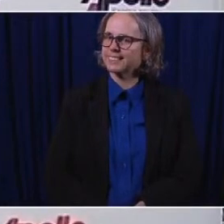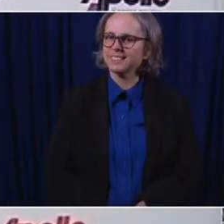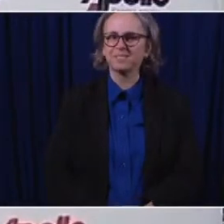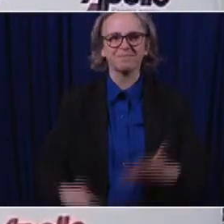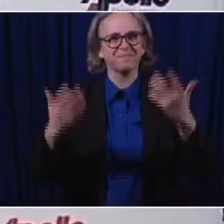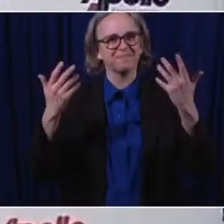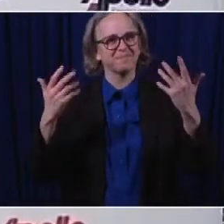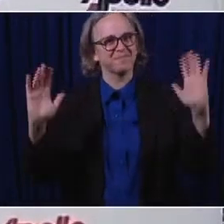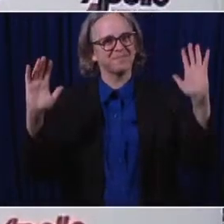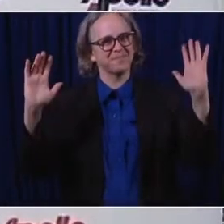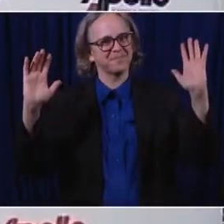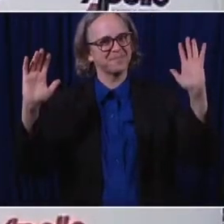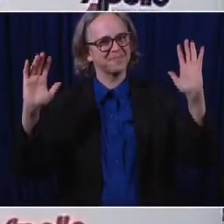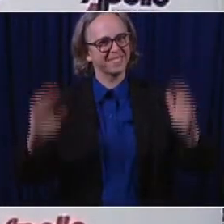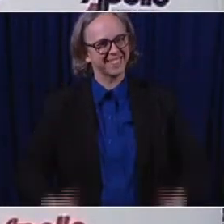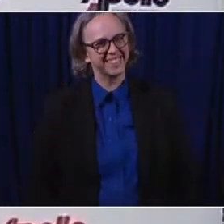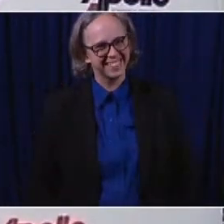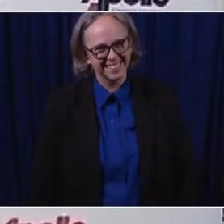Yay. Excellent.